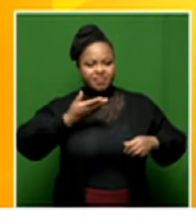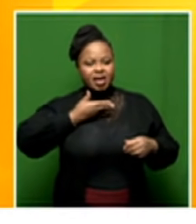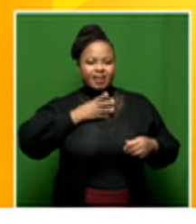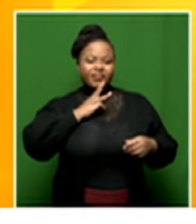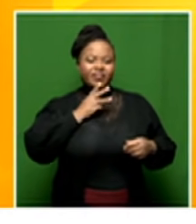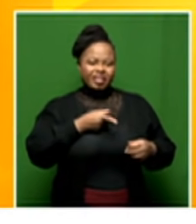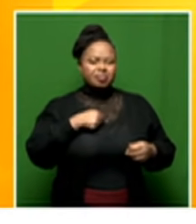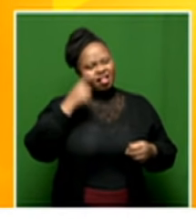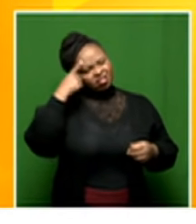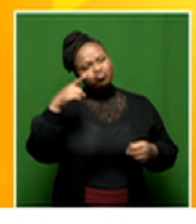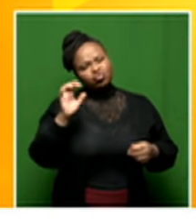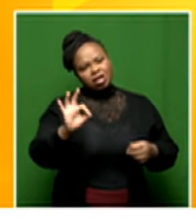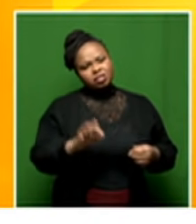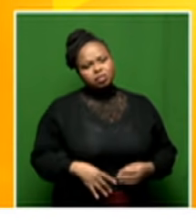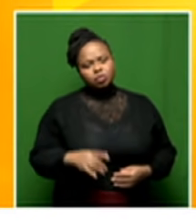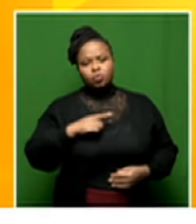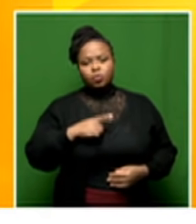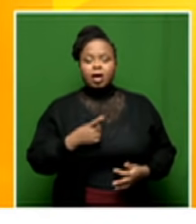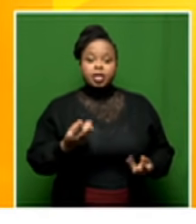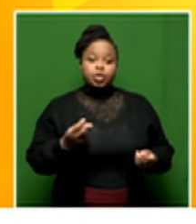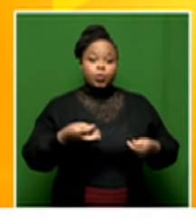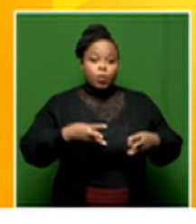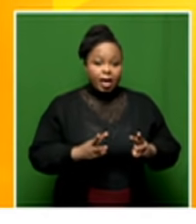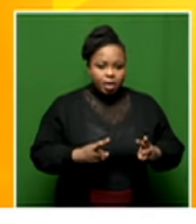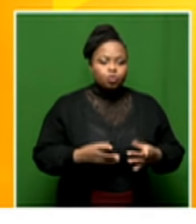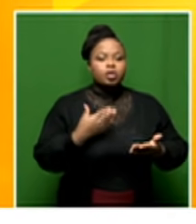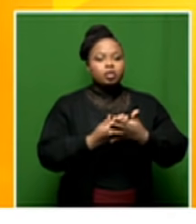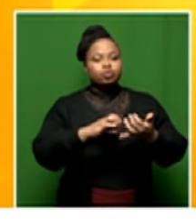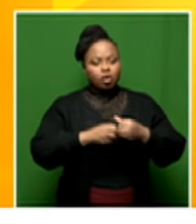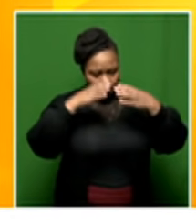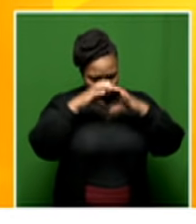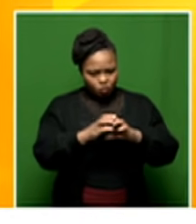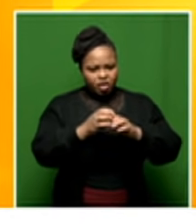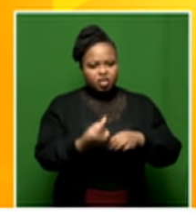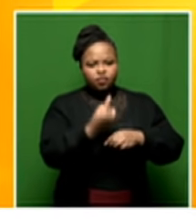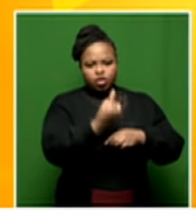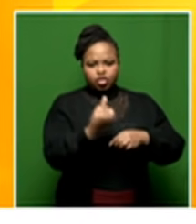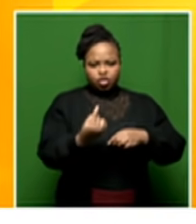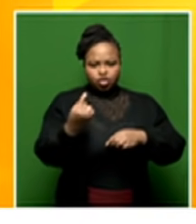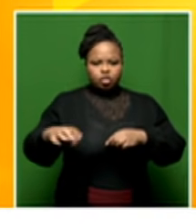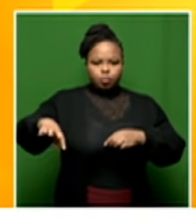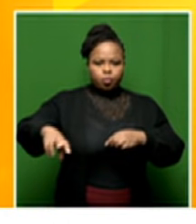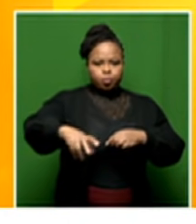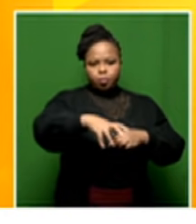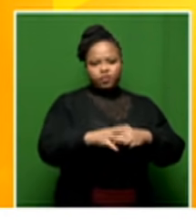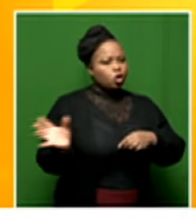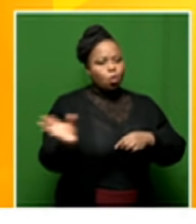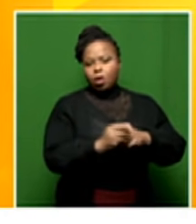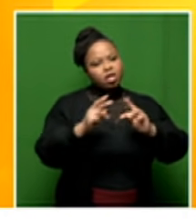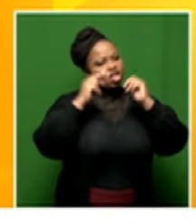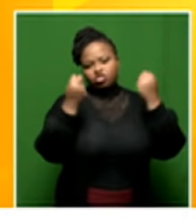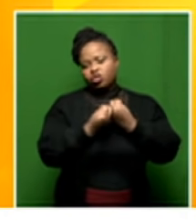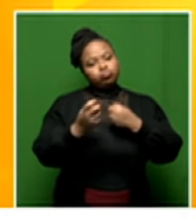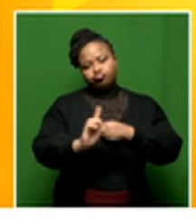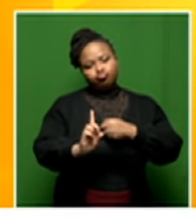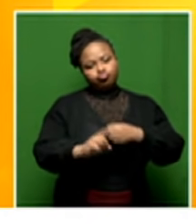trajectory. So I think you're quite right. A nuanced approach may well be best suited rather than a full-scale level 3,